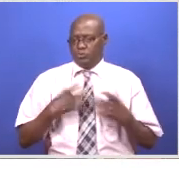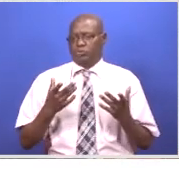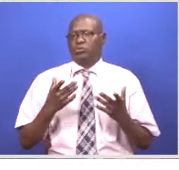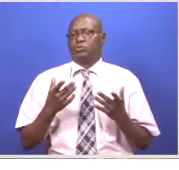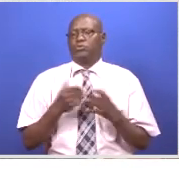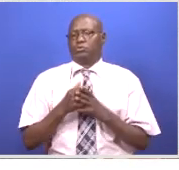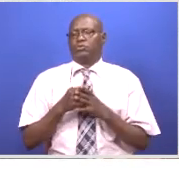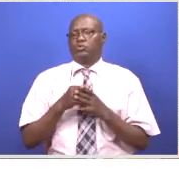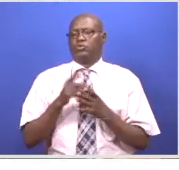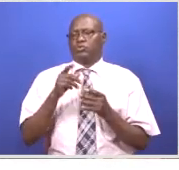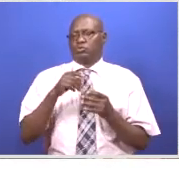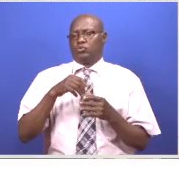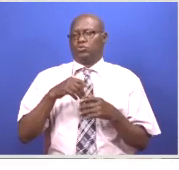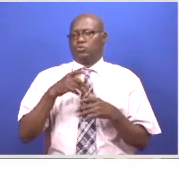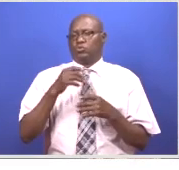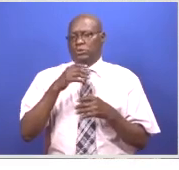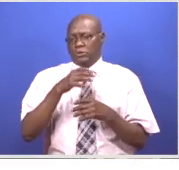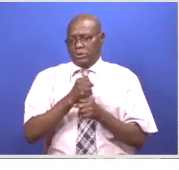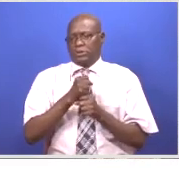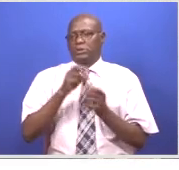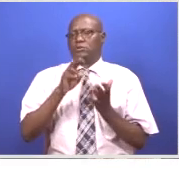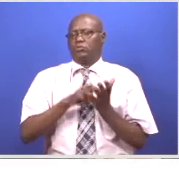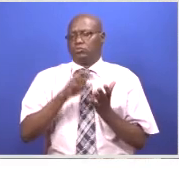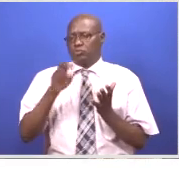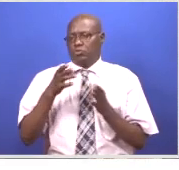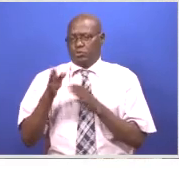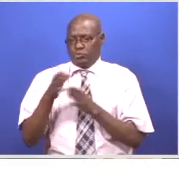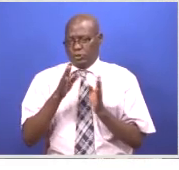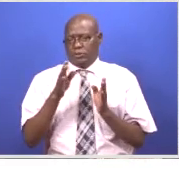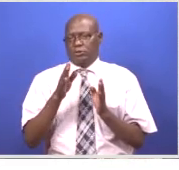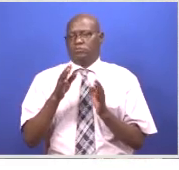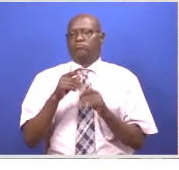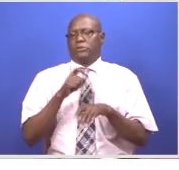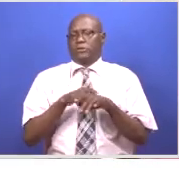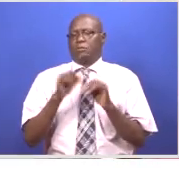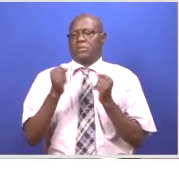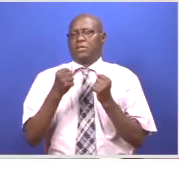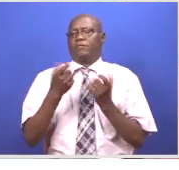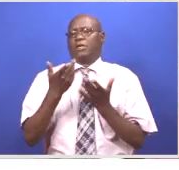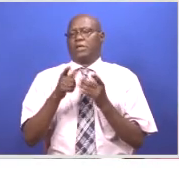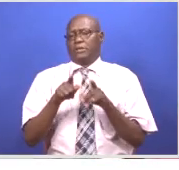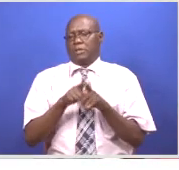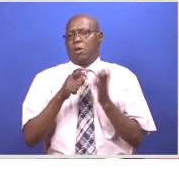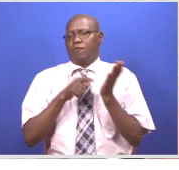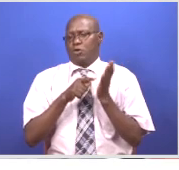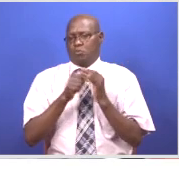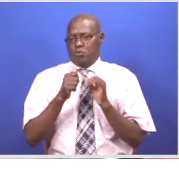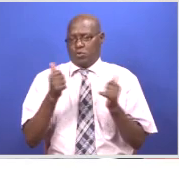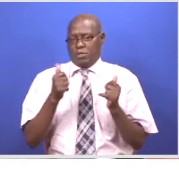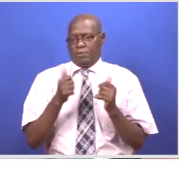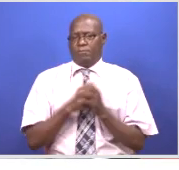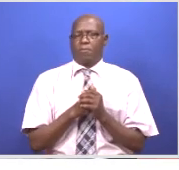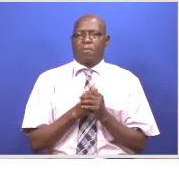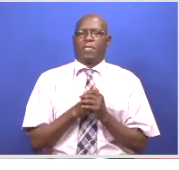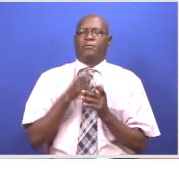daily flight, which he has termed as affordable and time-saving. Say that this new policy of continuous